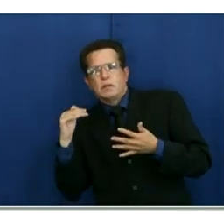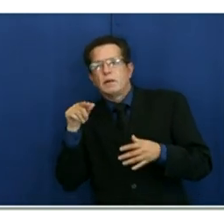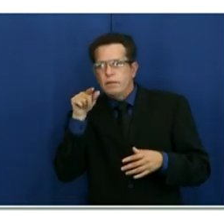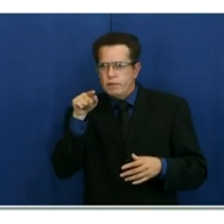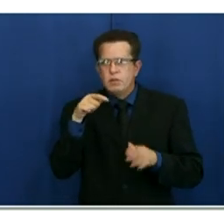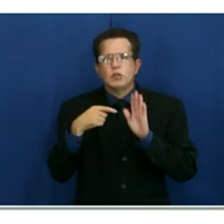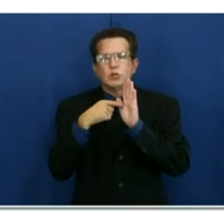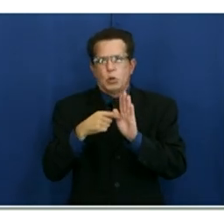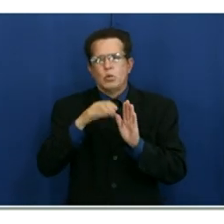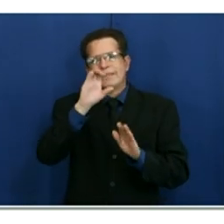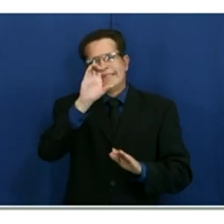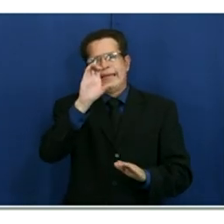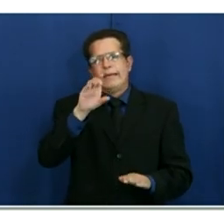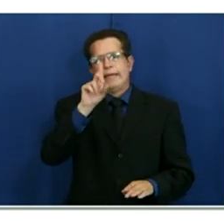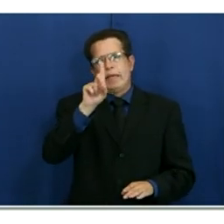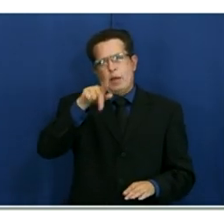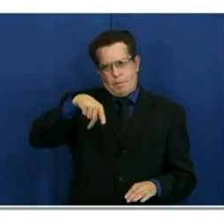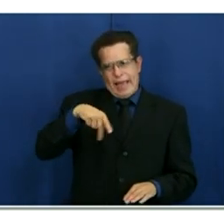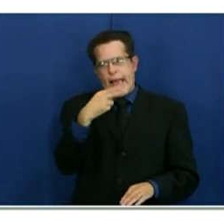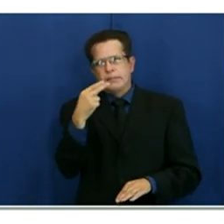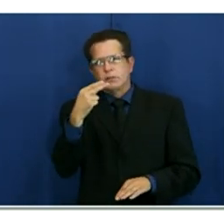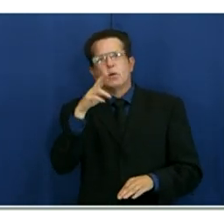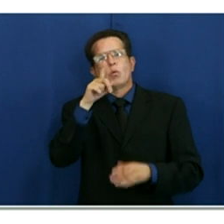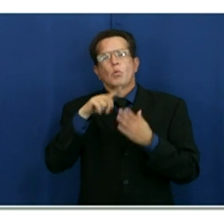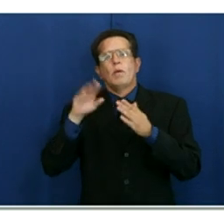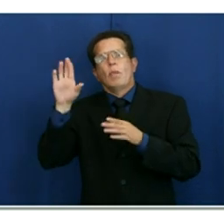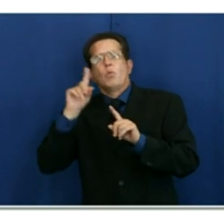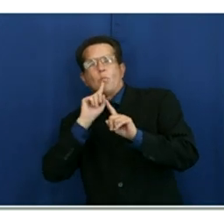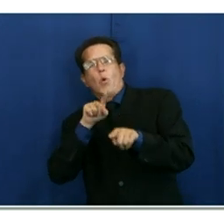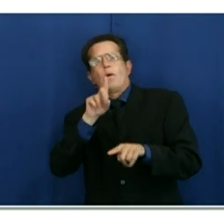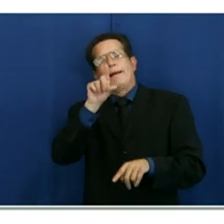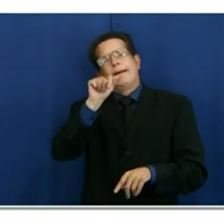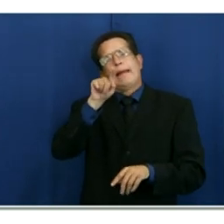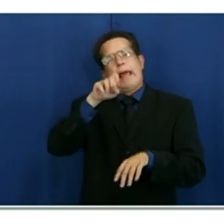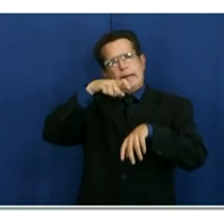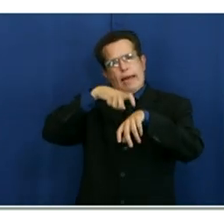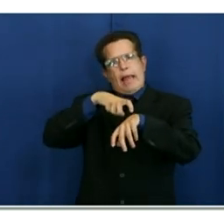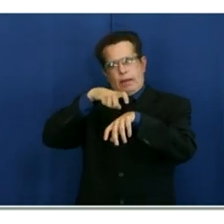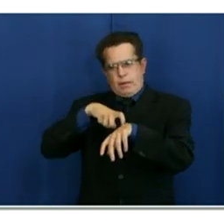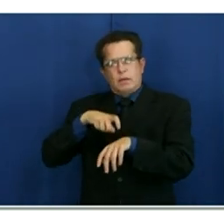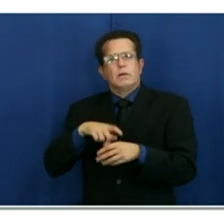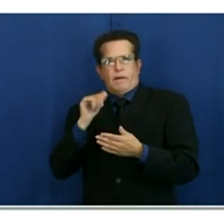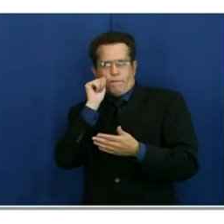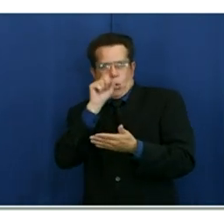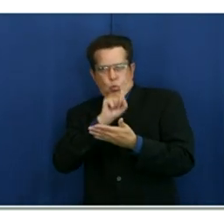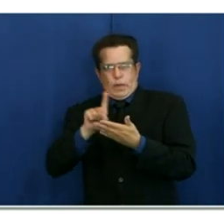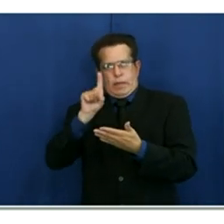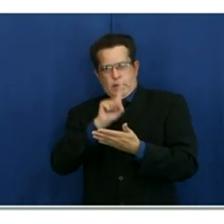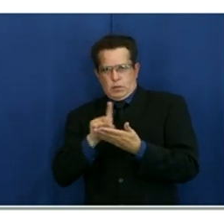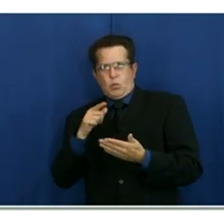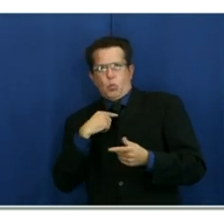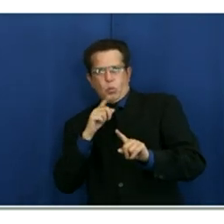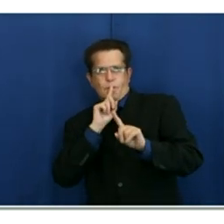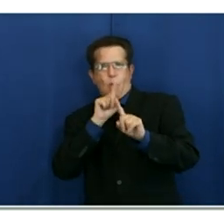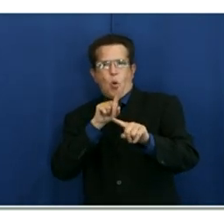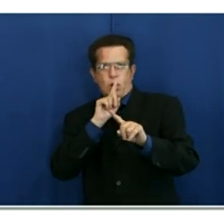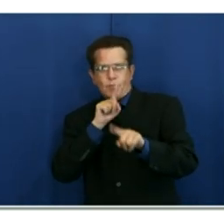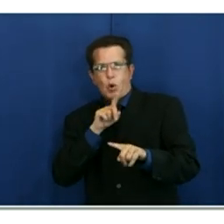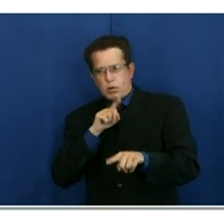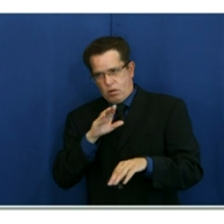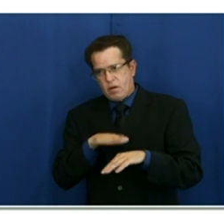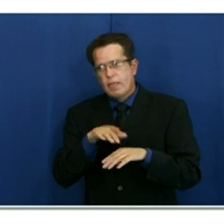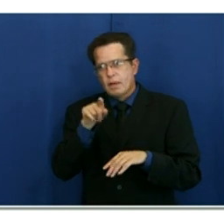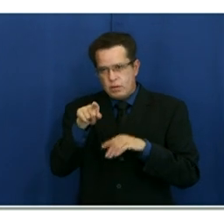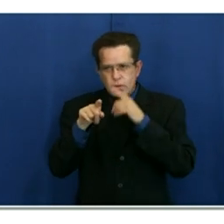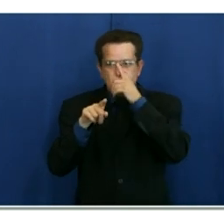CDPH tier rating reporting date for each week that we report, and the corresponding week